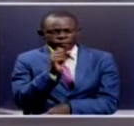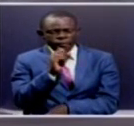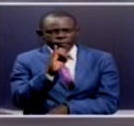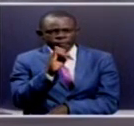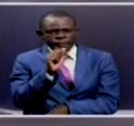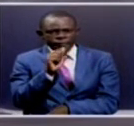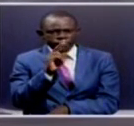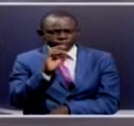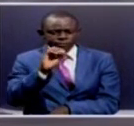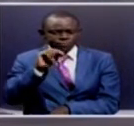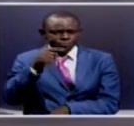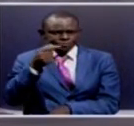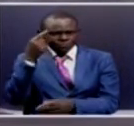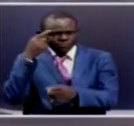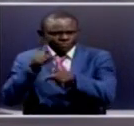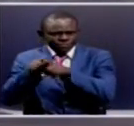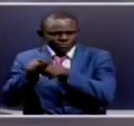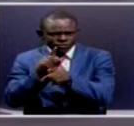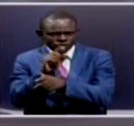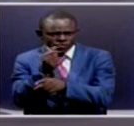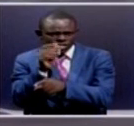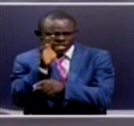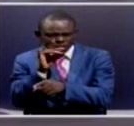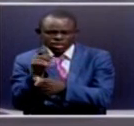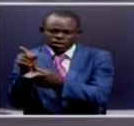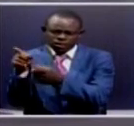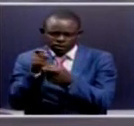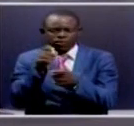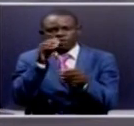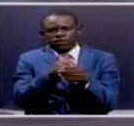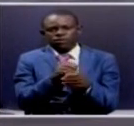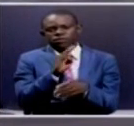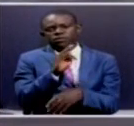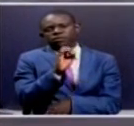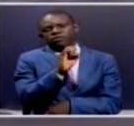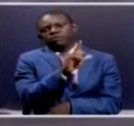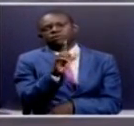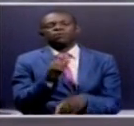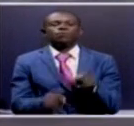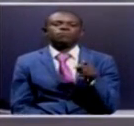That is the agenda that all political parties, without exception,